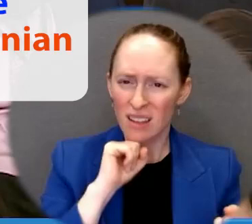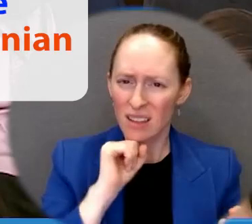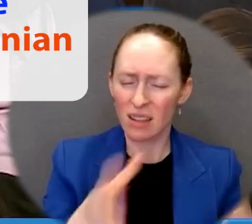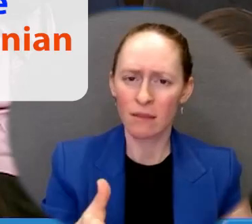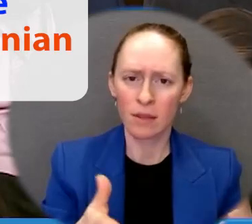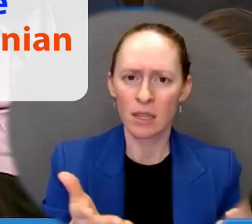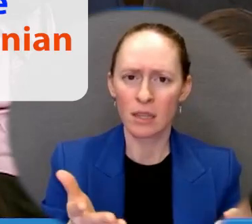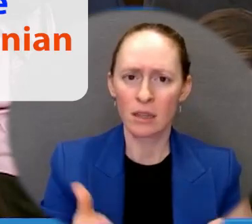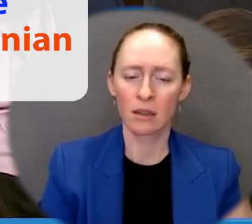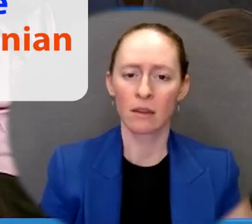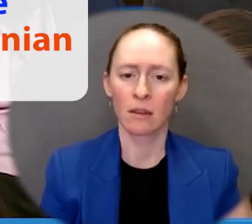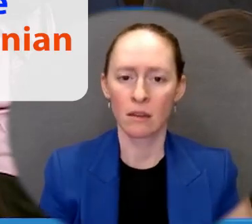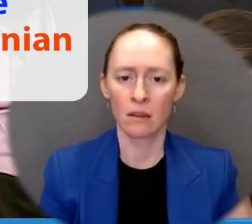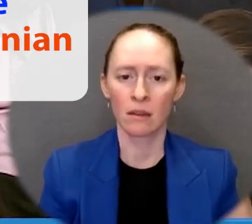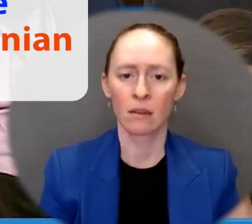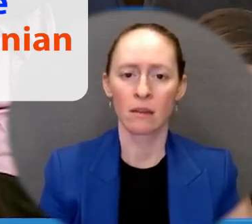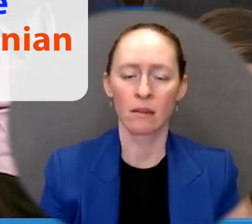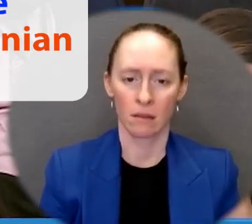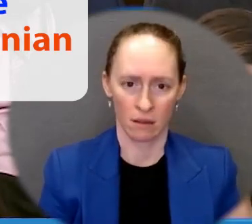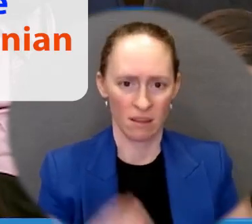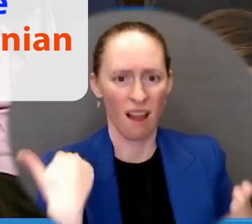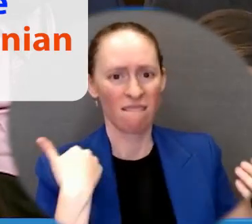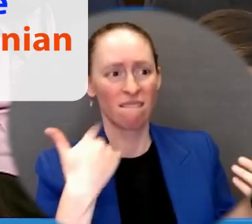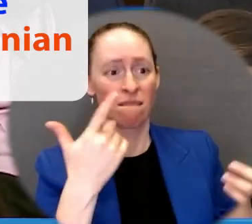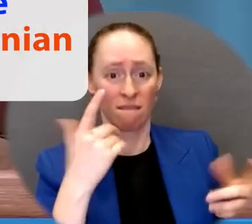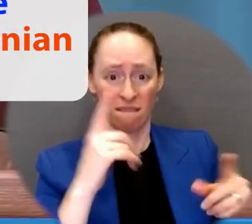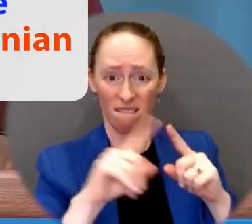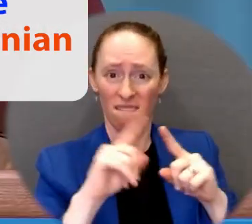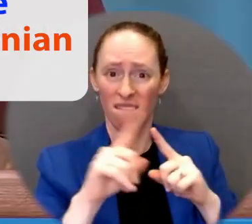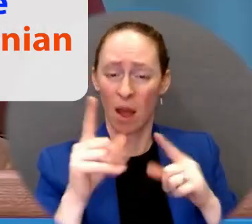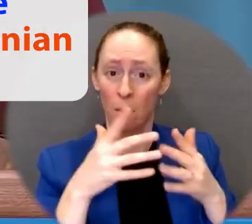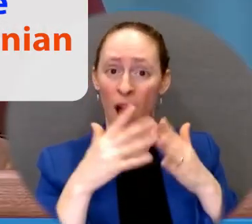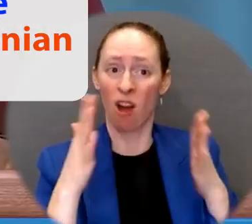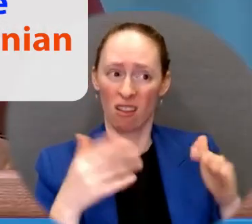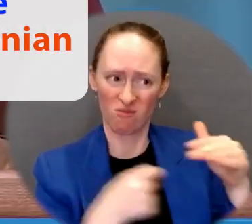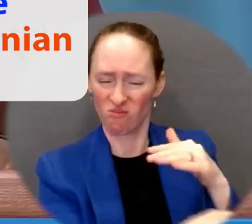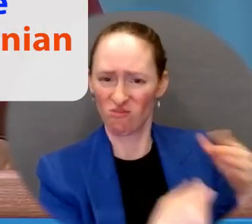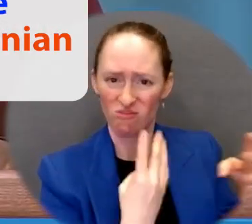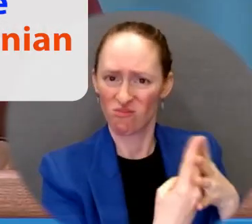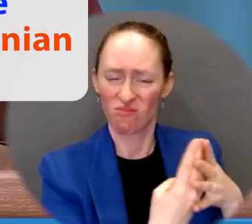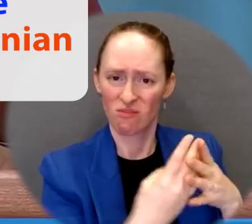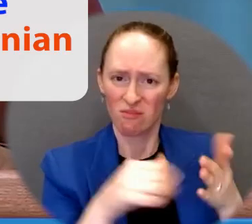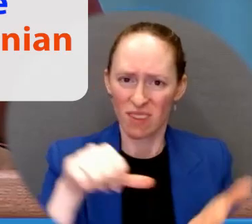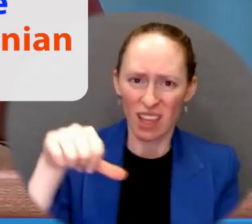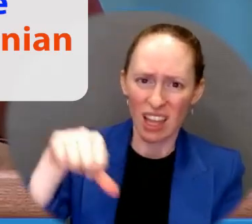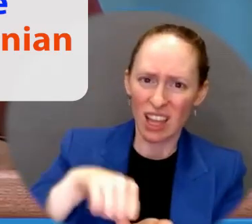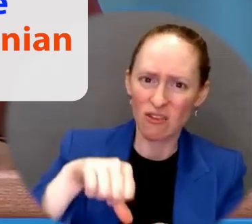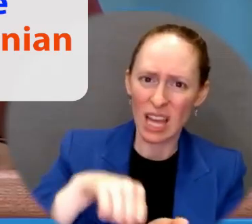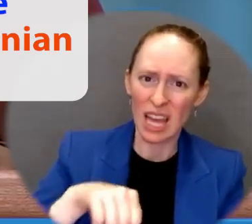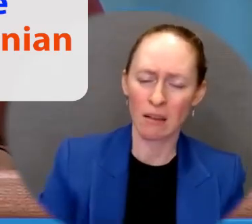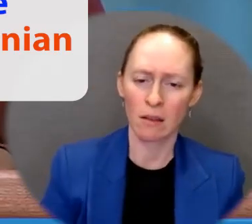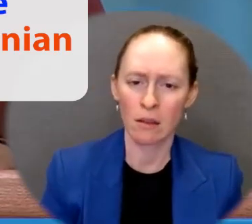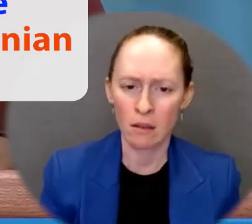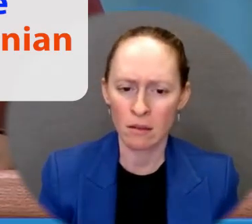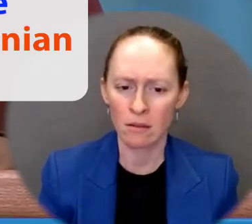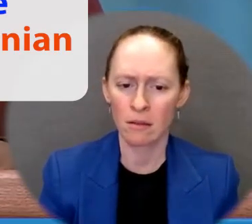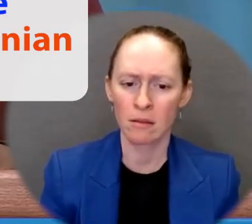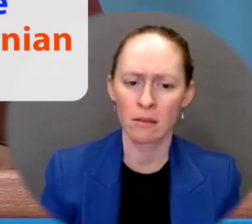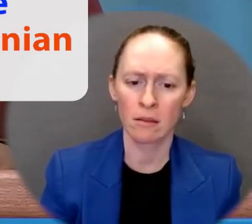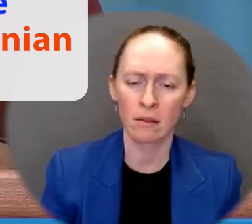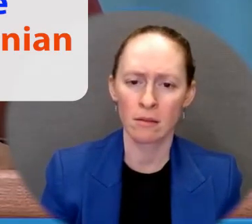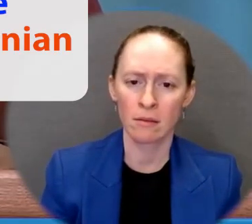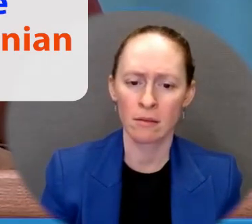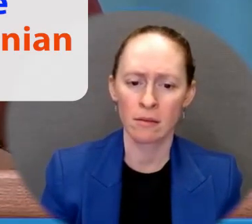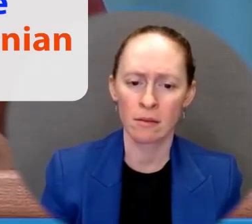in Iranian jail till now? You're talking about Abraham Amaldi, or are you talking about someone else? I didn't hear the name. His name is